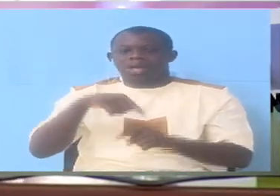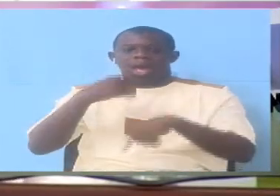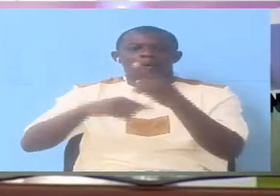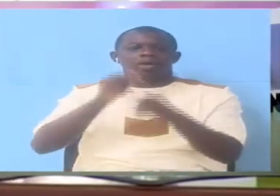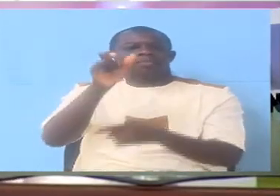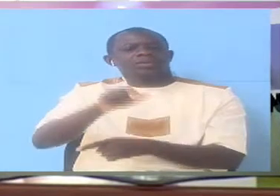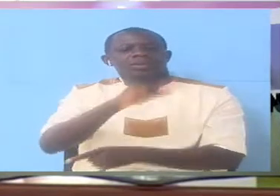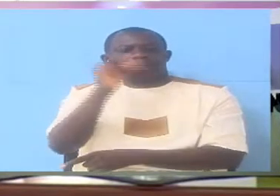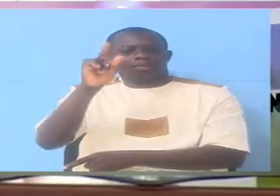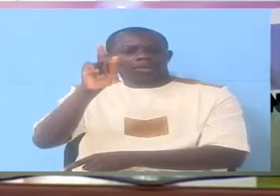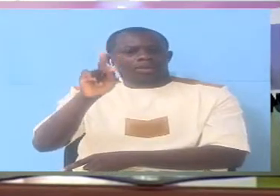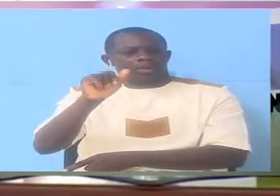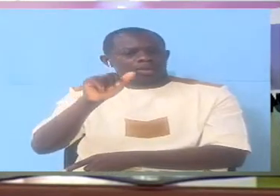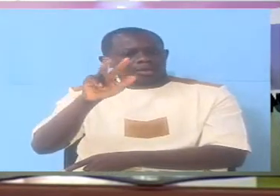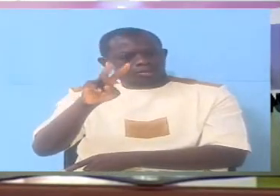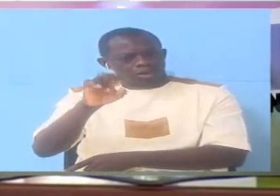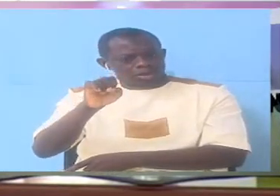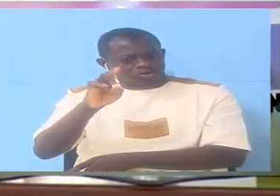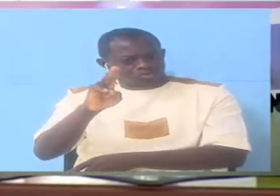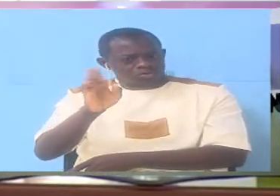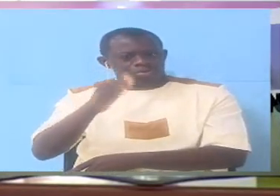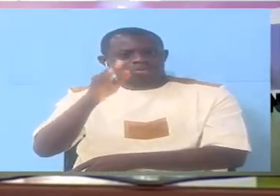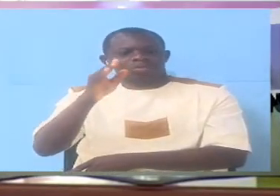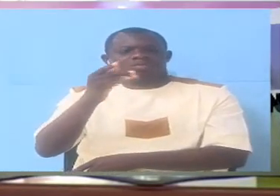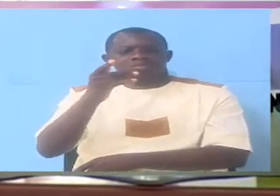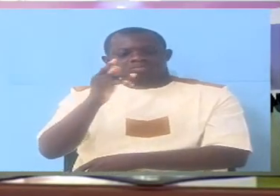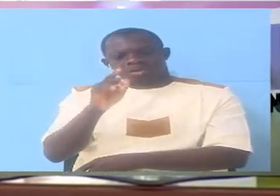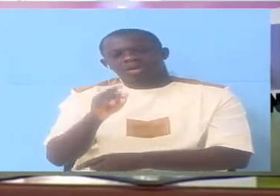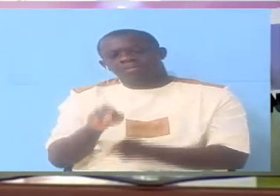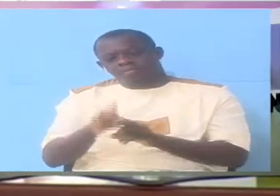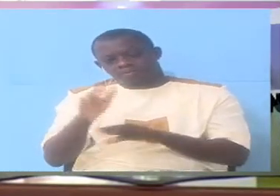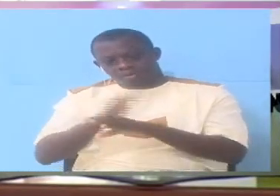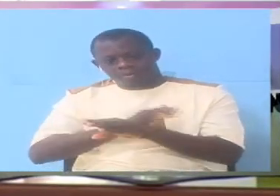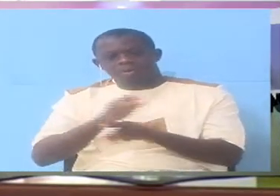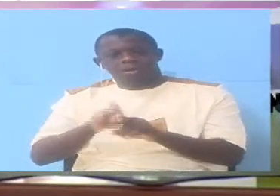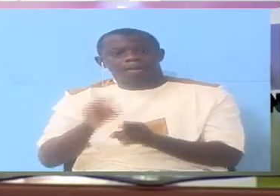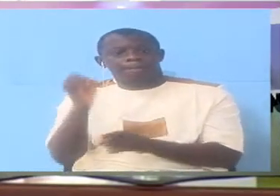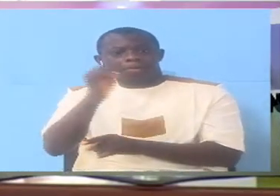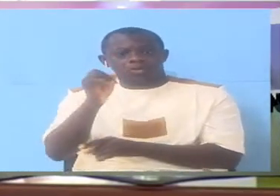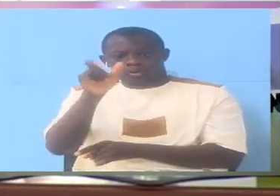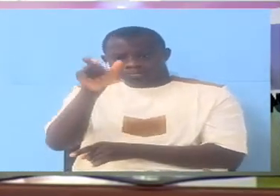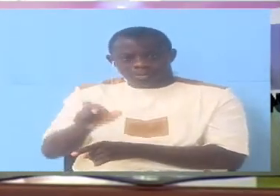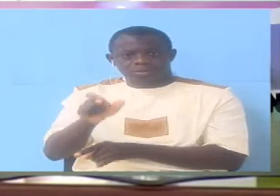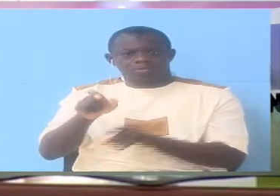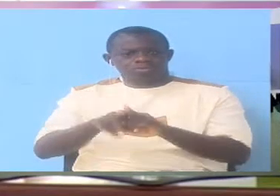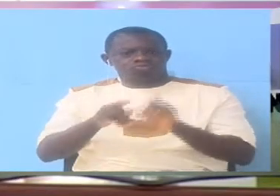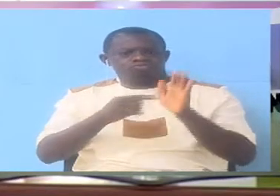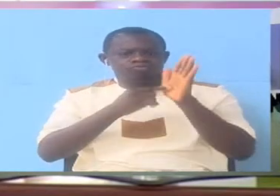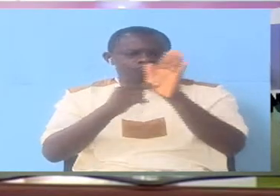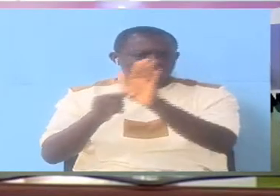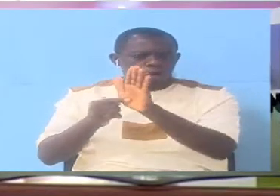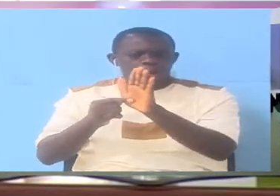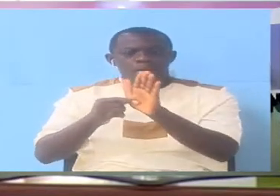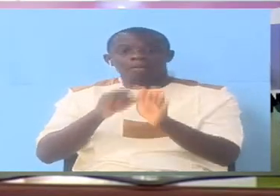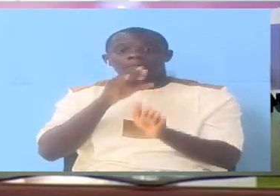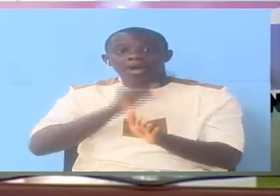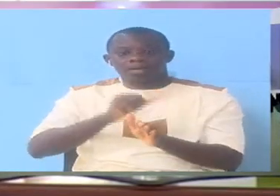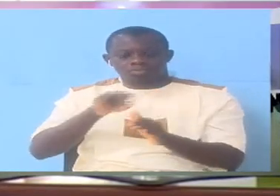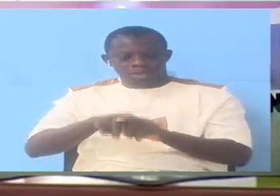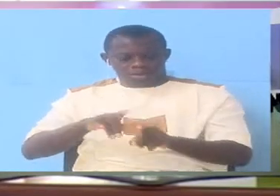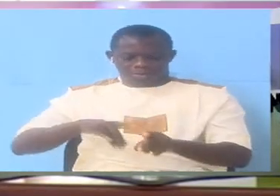course. Bombardé la doon wax nonu. Because he was a showman and familiar with almost